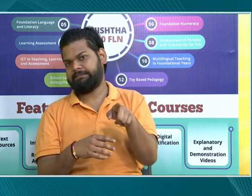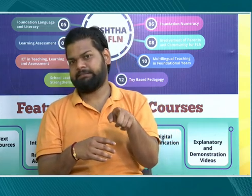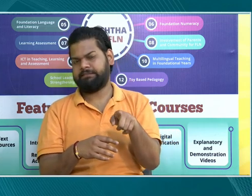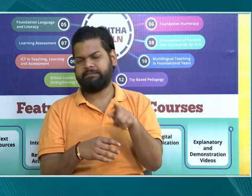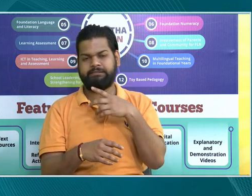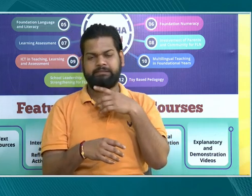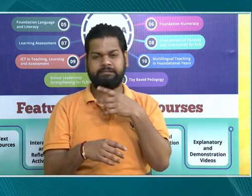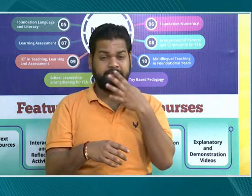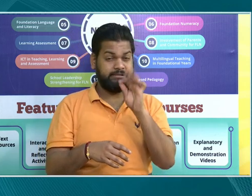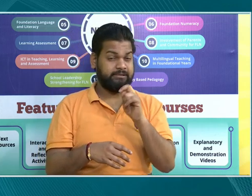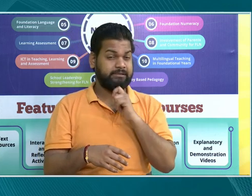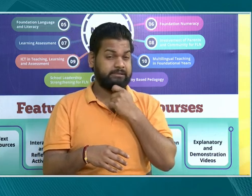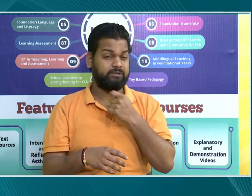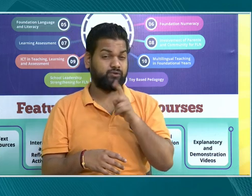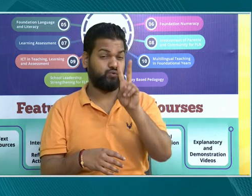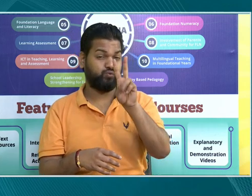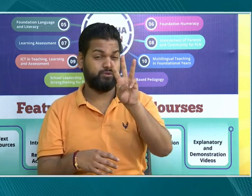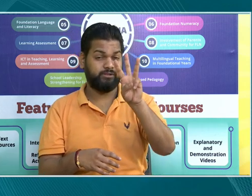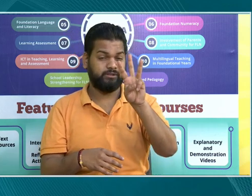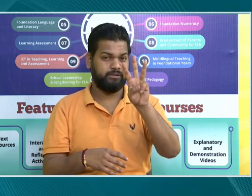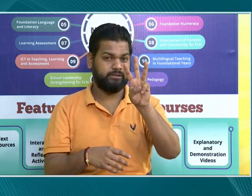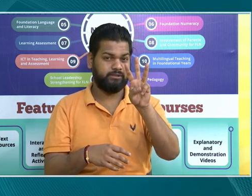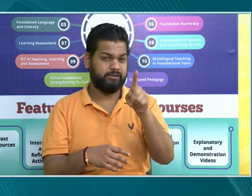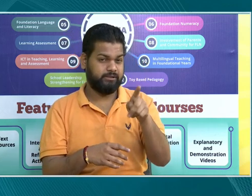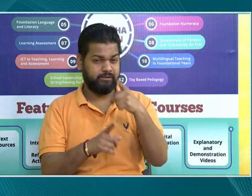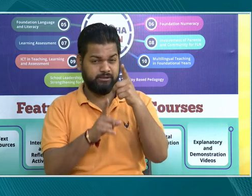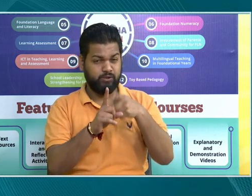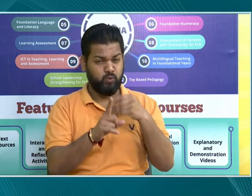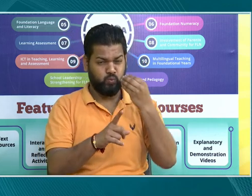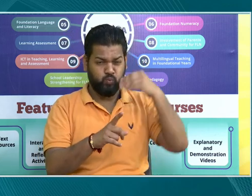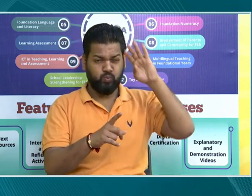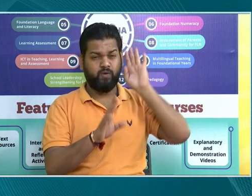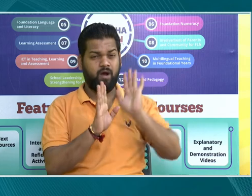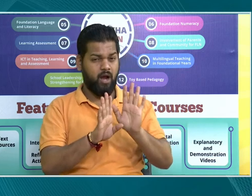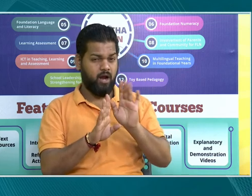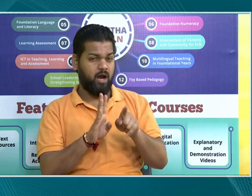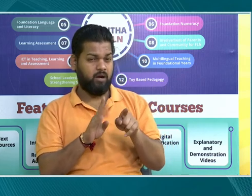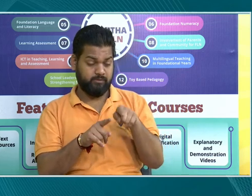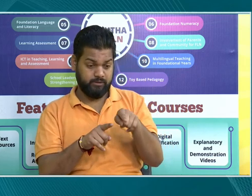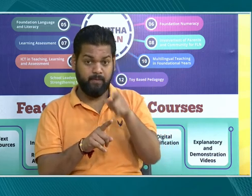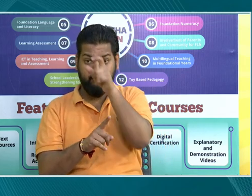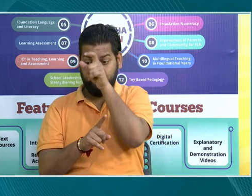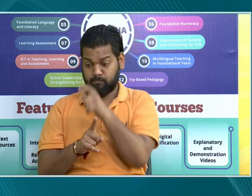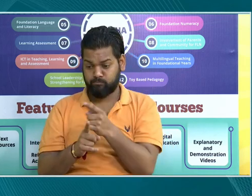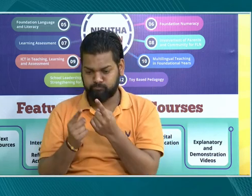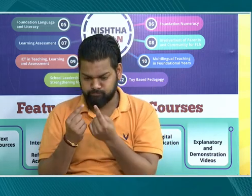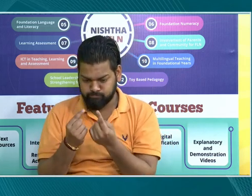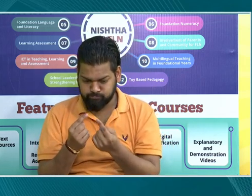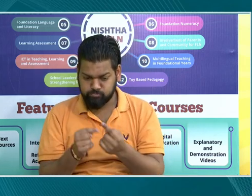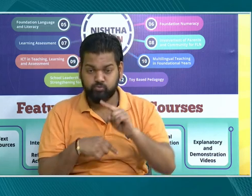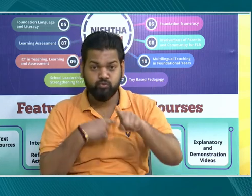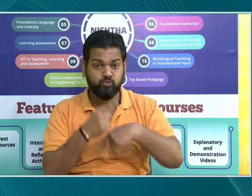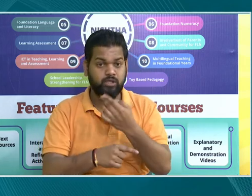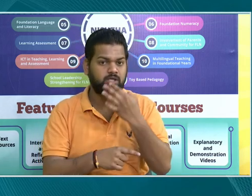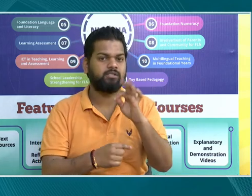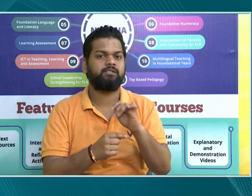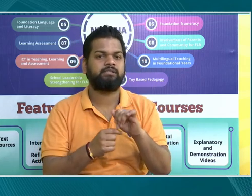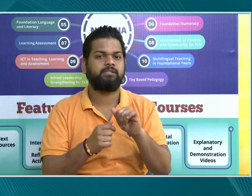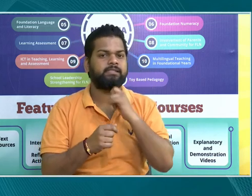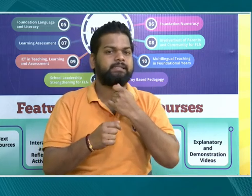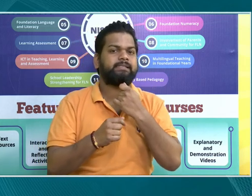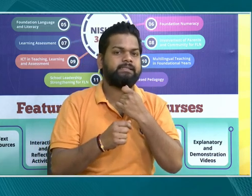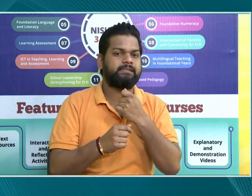Dendrochronologist, he does the study of these rings. Okay. And then he tells us the age of that tree.